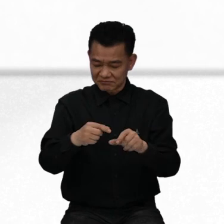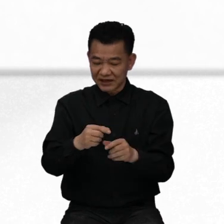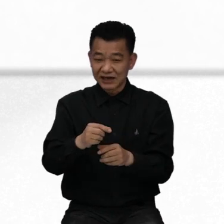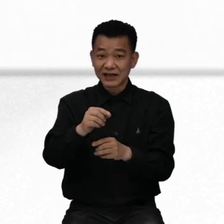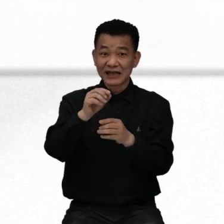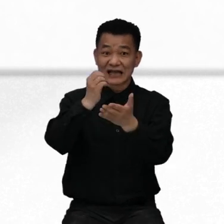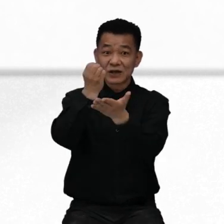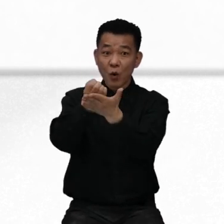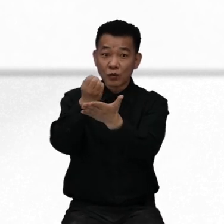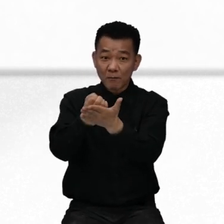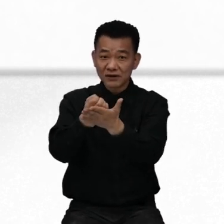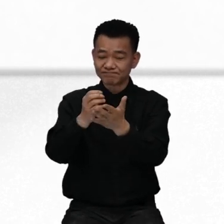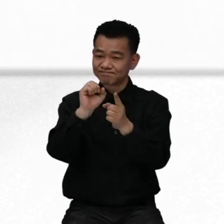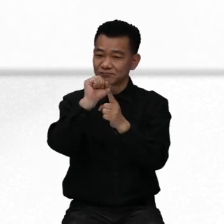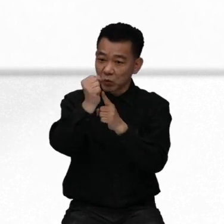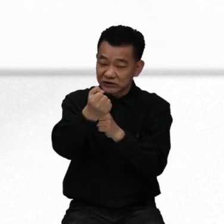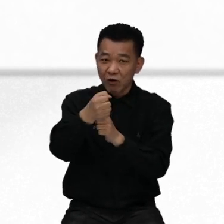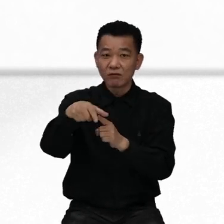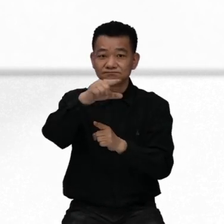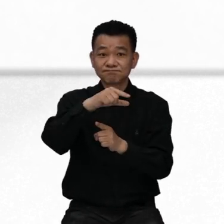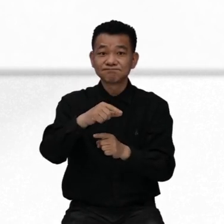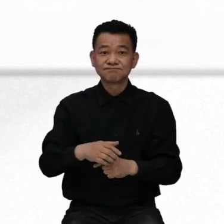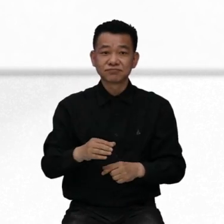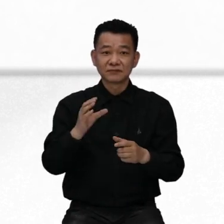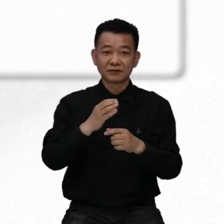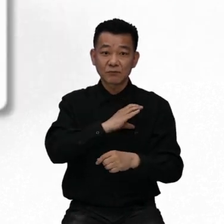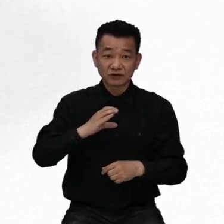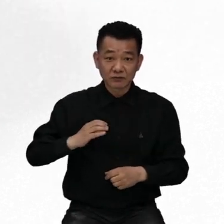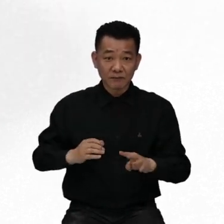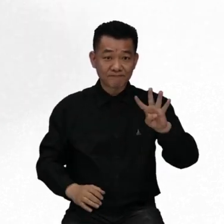Economic and Social Council on its activities.